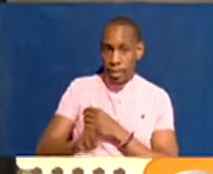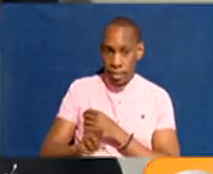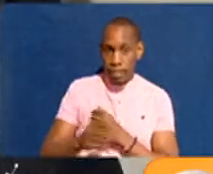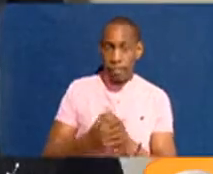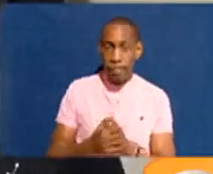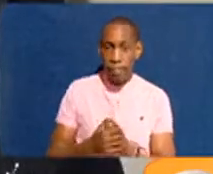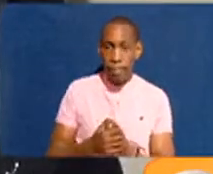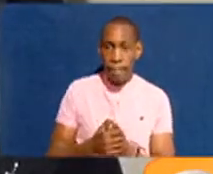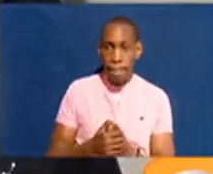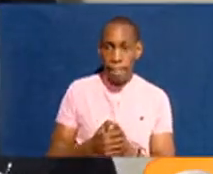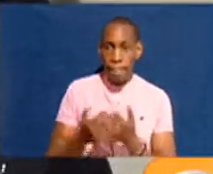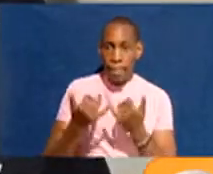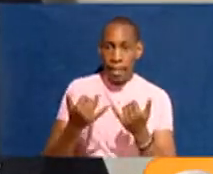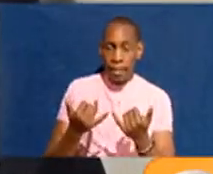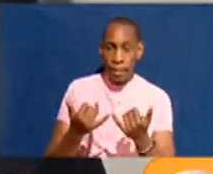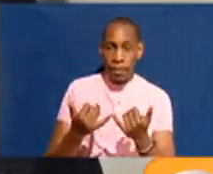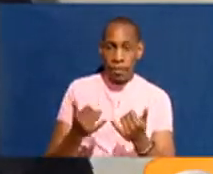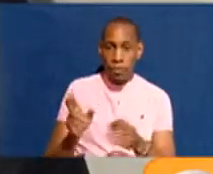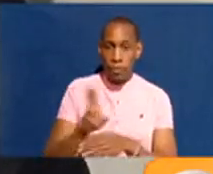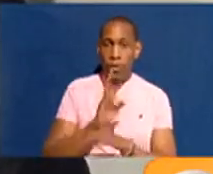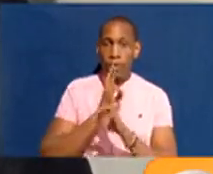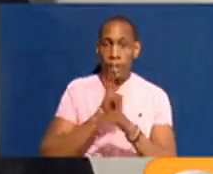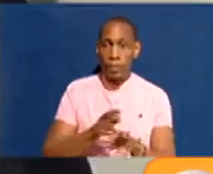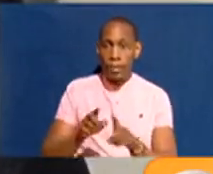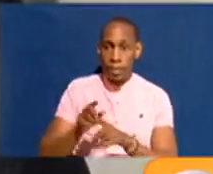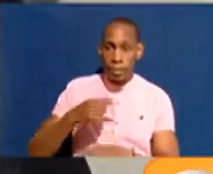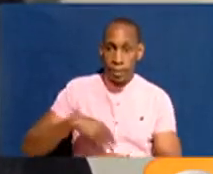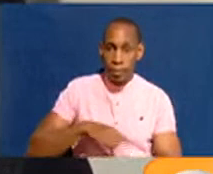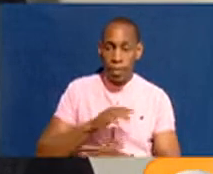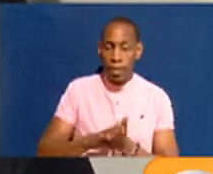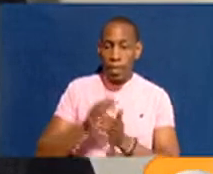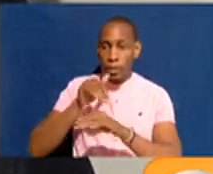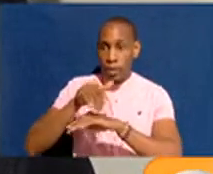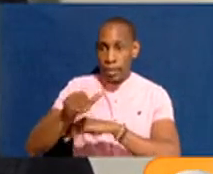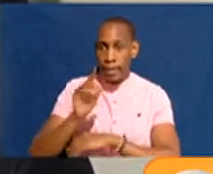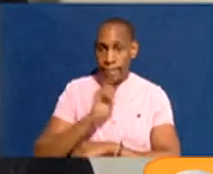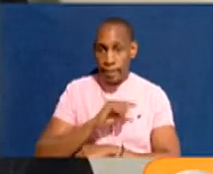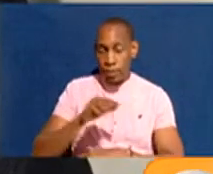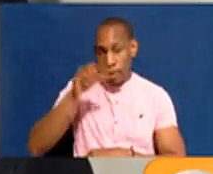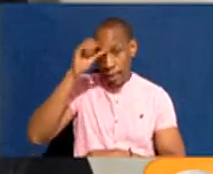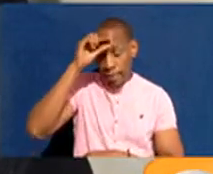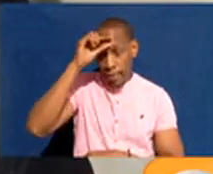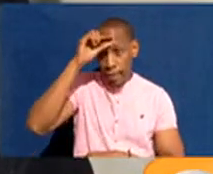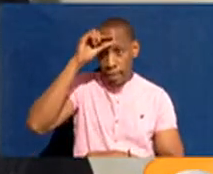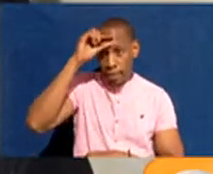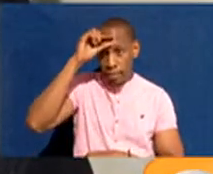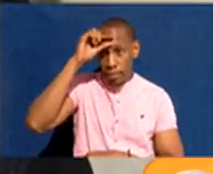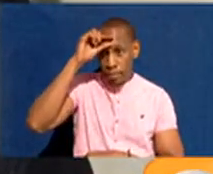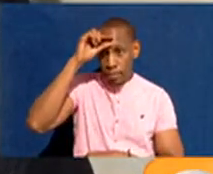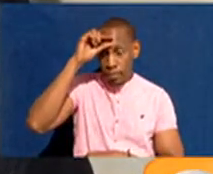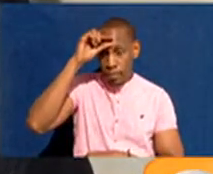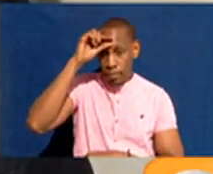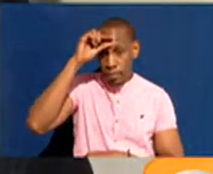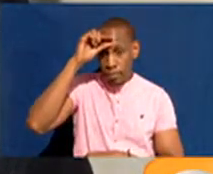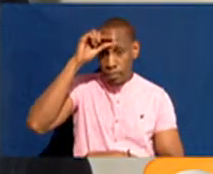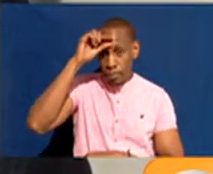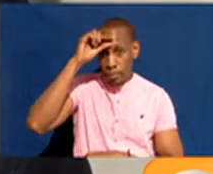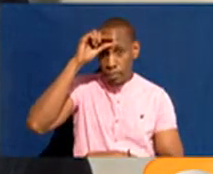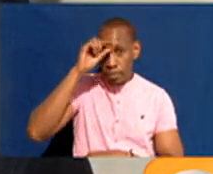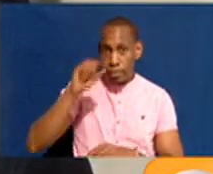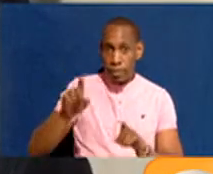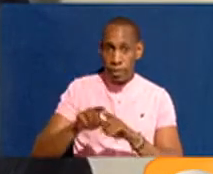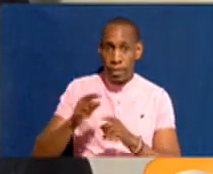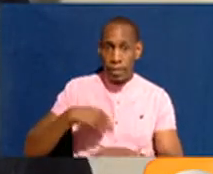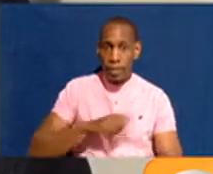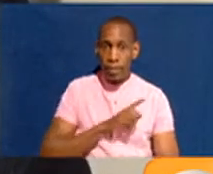time. Now, using that report, we were able to send that to the government. And I must say we